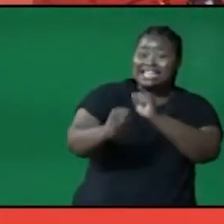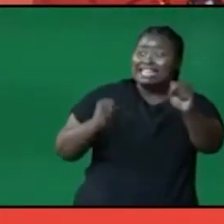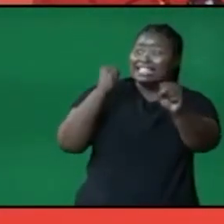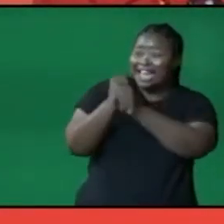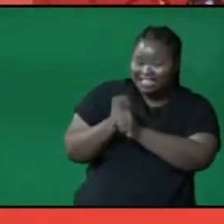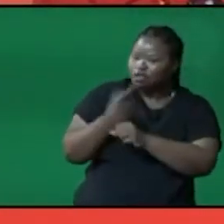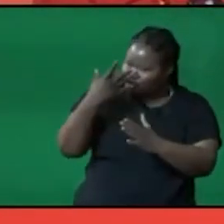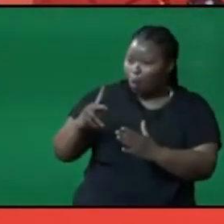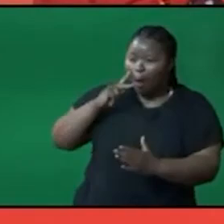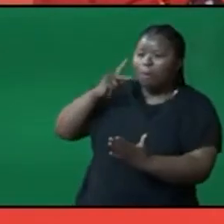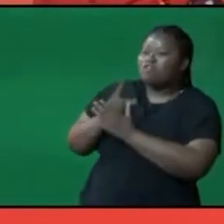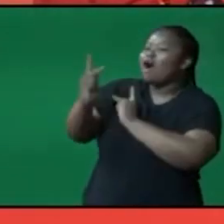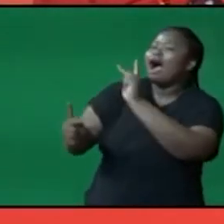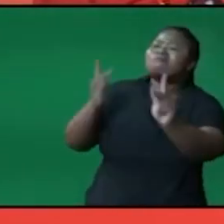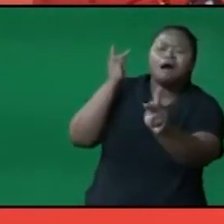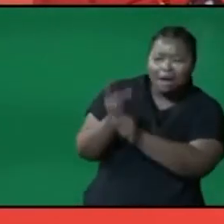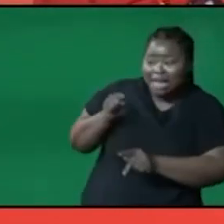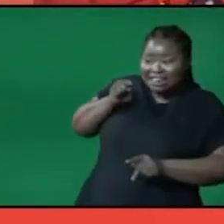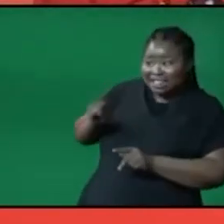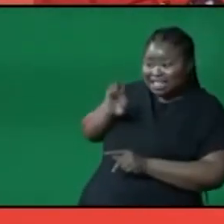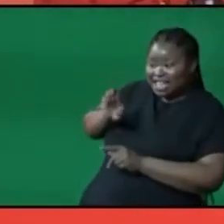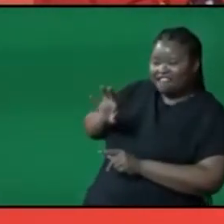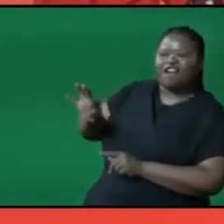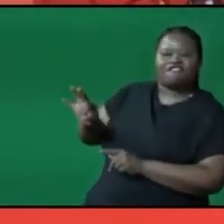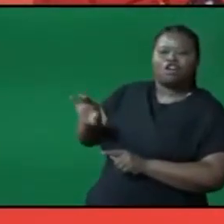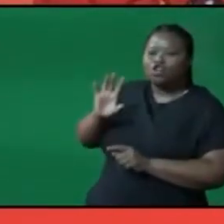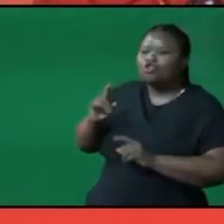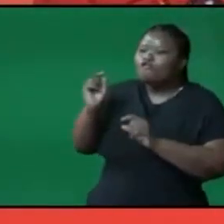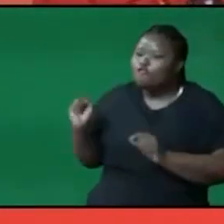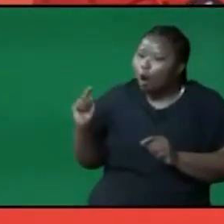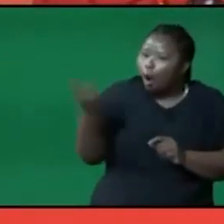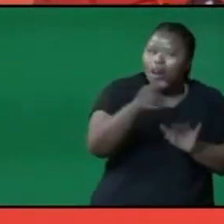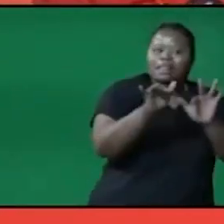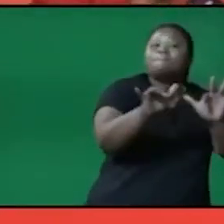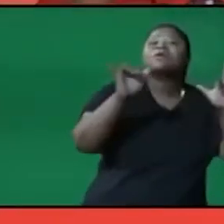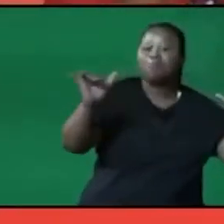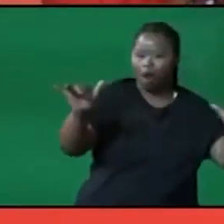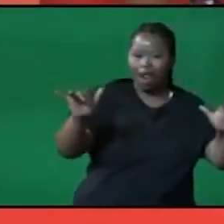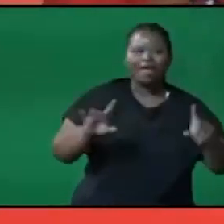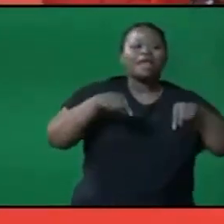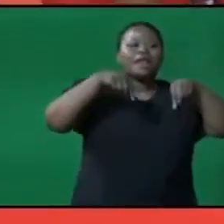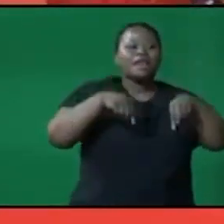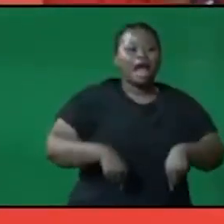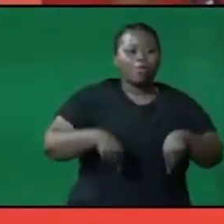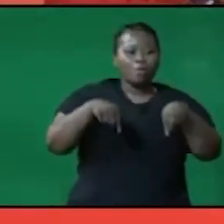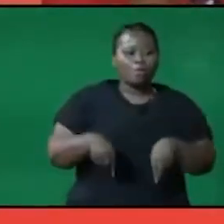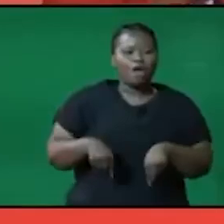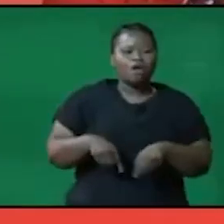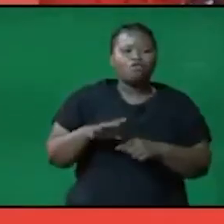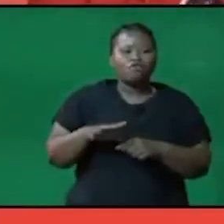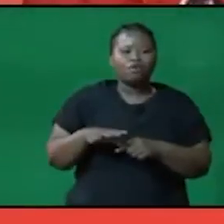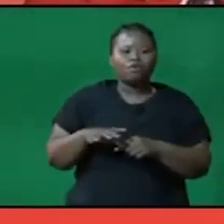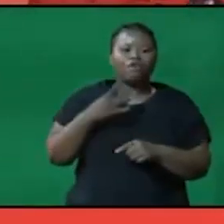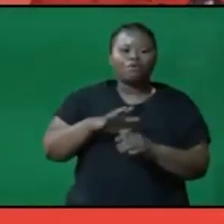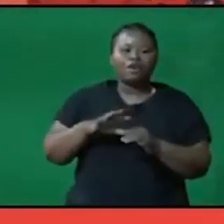you have proven once again that this movement belongs to the people. It is now them who subscribe